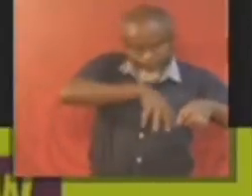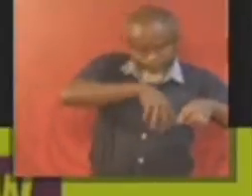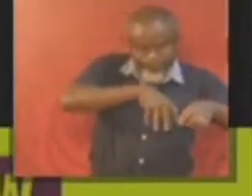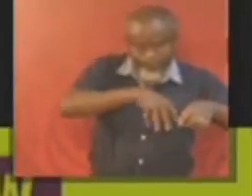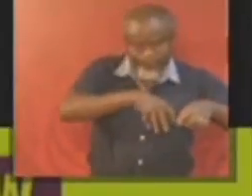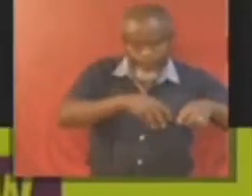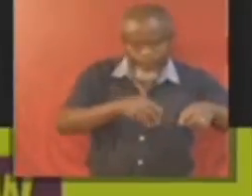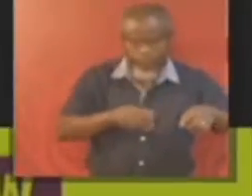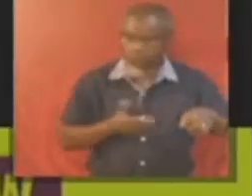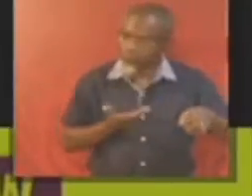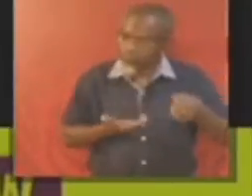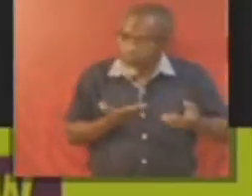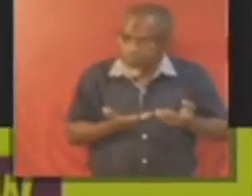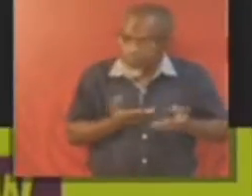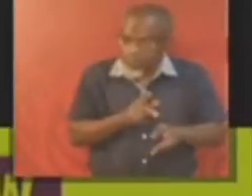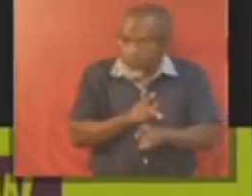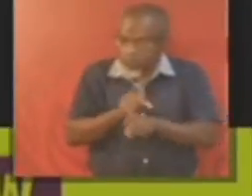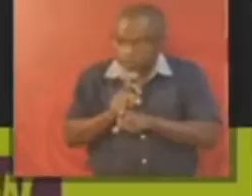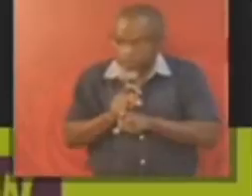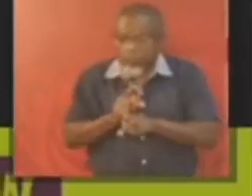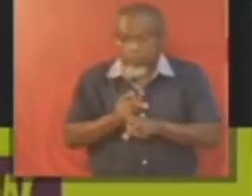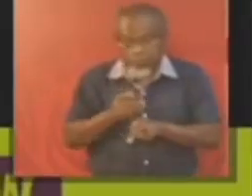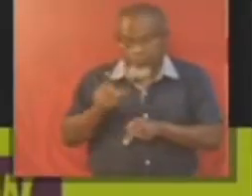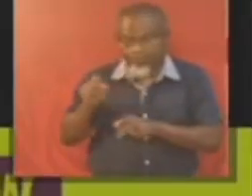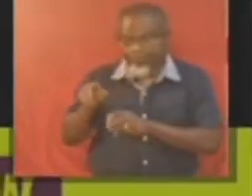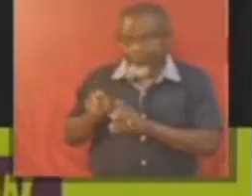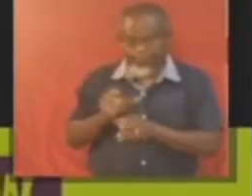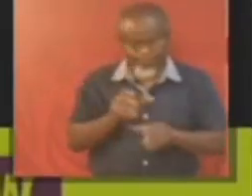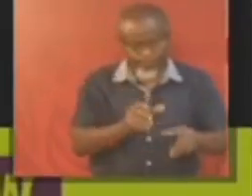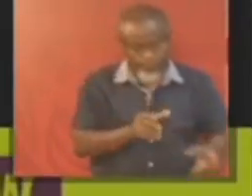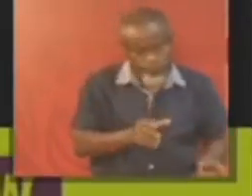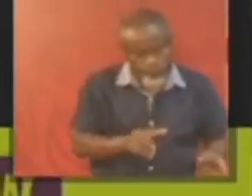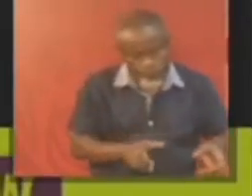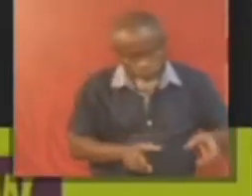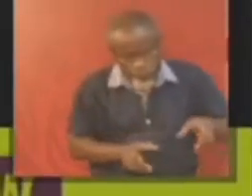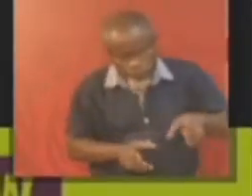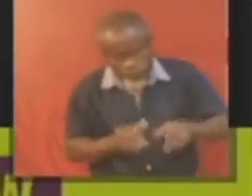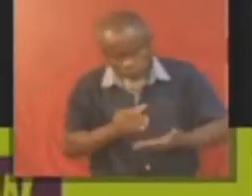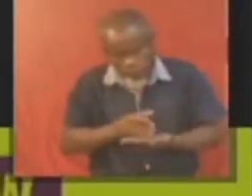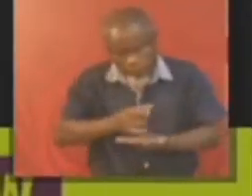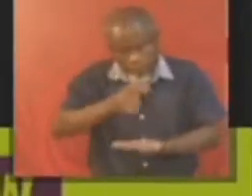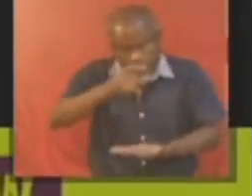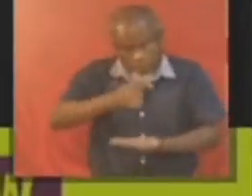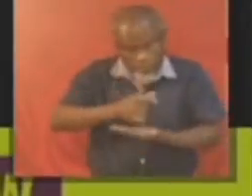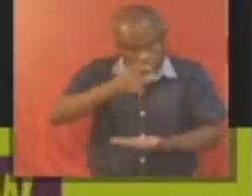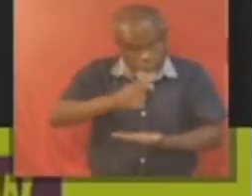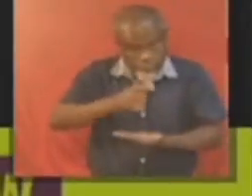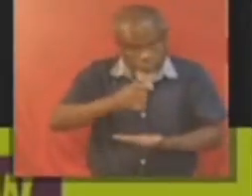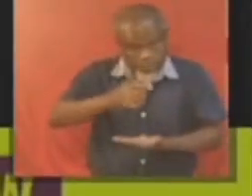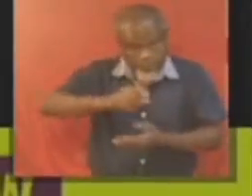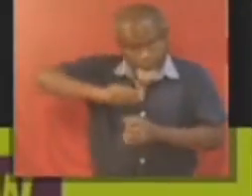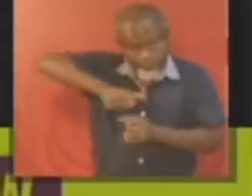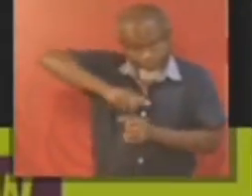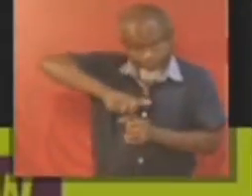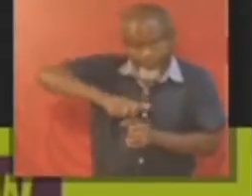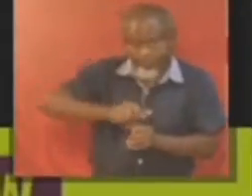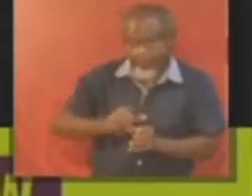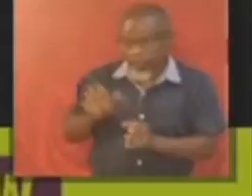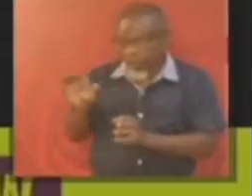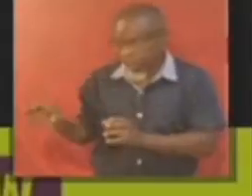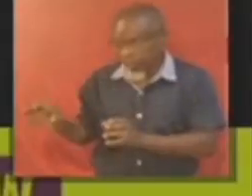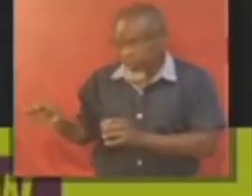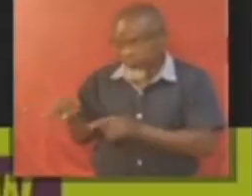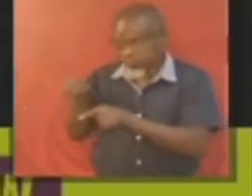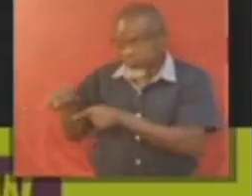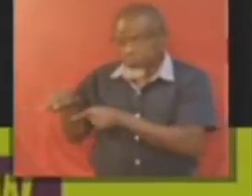smaller bottles, and maybe you can have in each bathroom. Maybe you can keep a small one in your vehicle. Maybe you can even keep a small one in your handbag or work